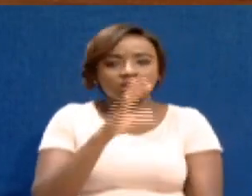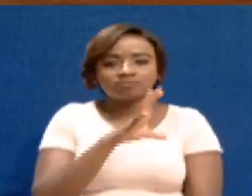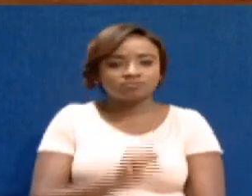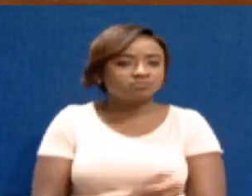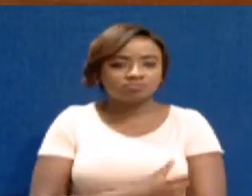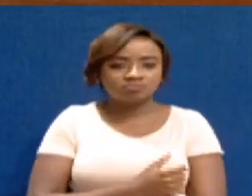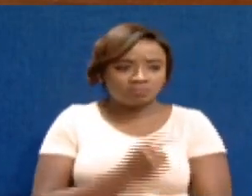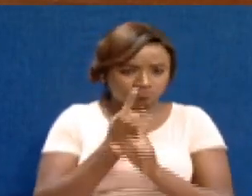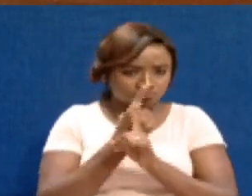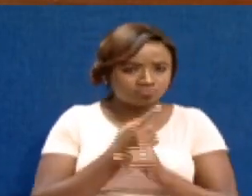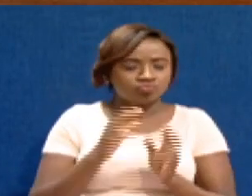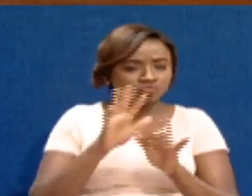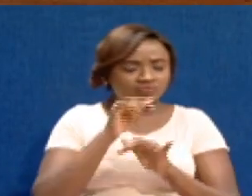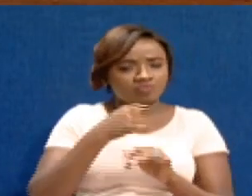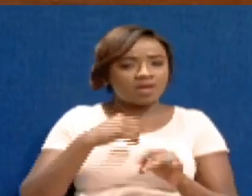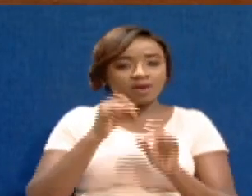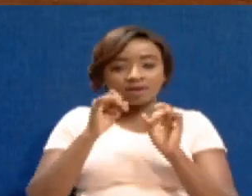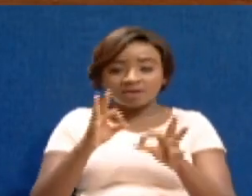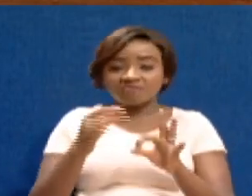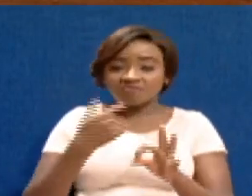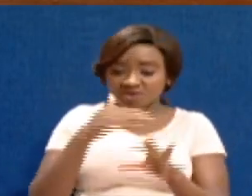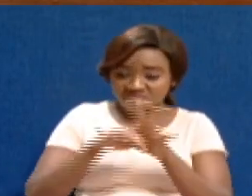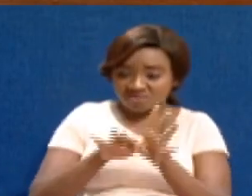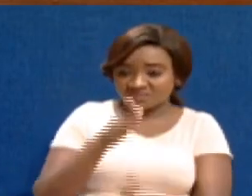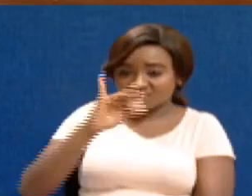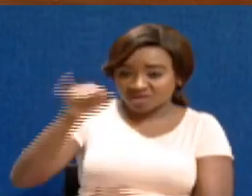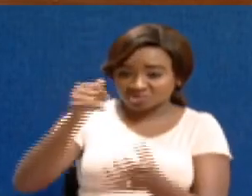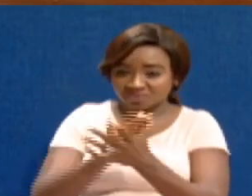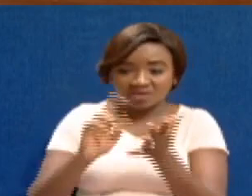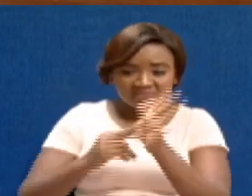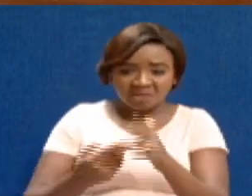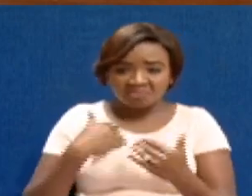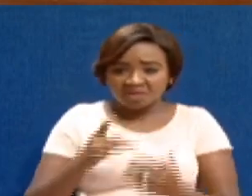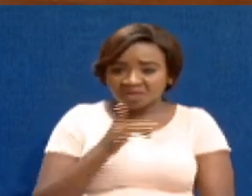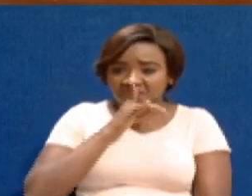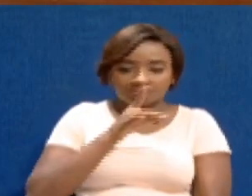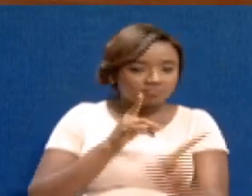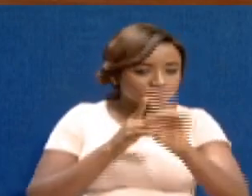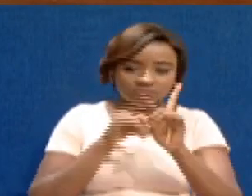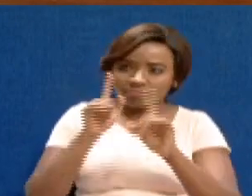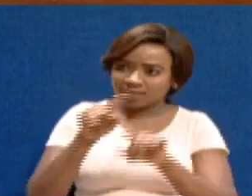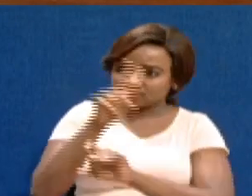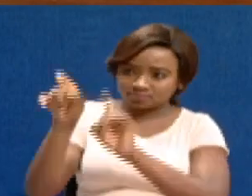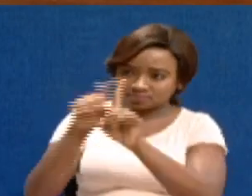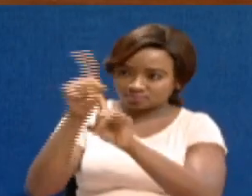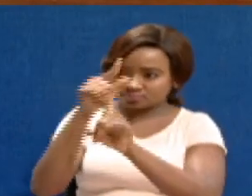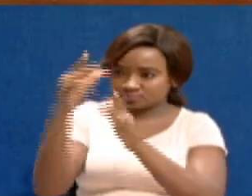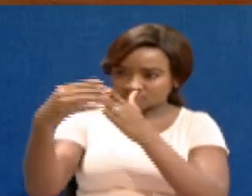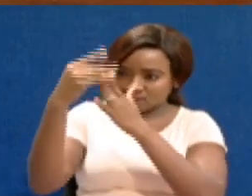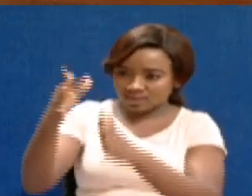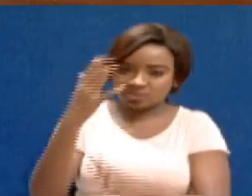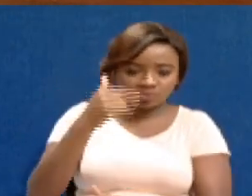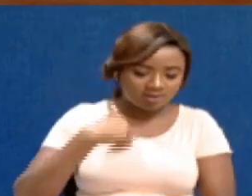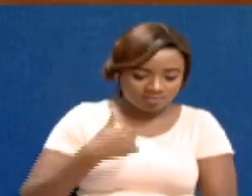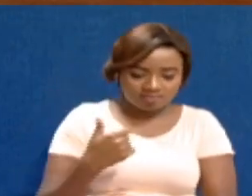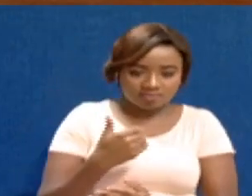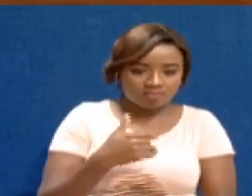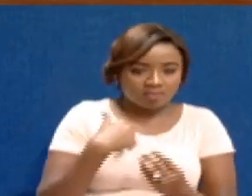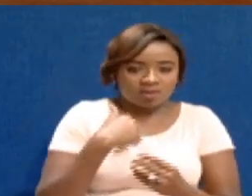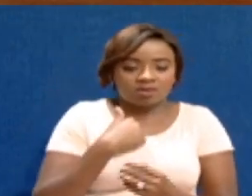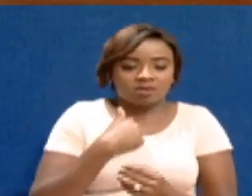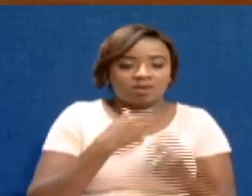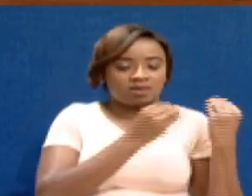you to keep quiet. You must at least let people know your voice, and one day you'll tell people that I actually spoke